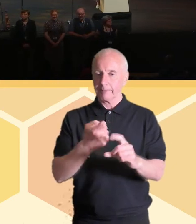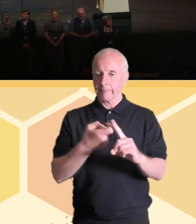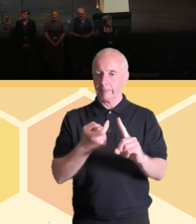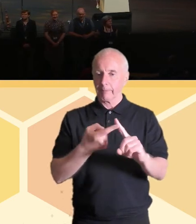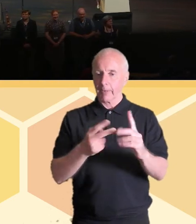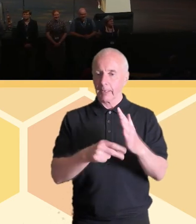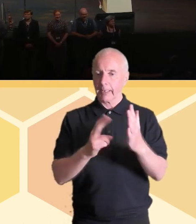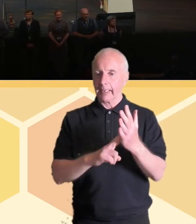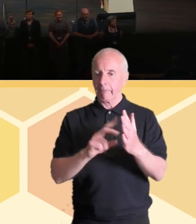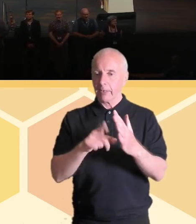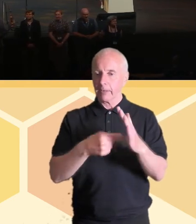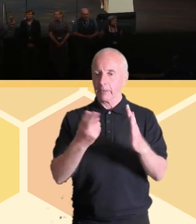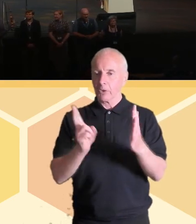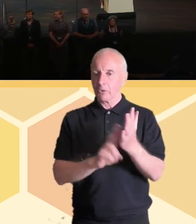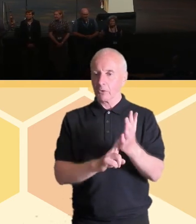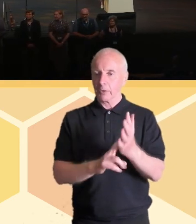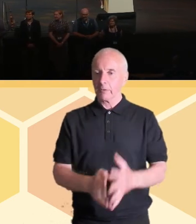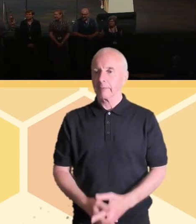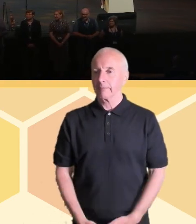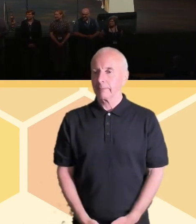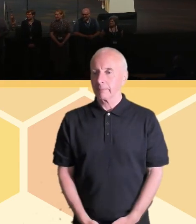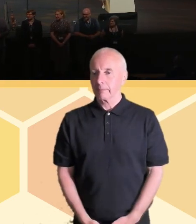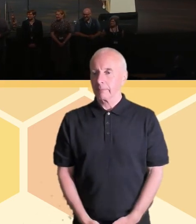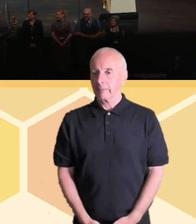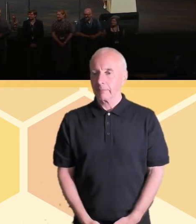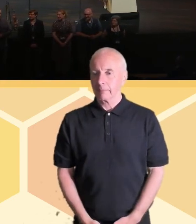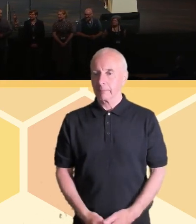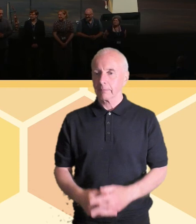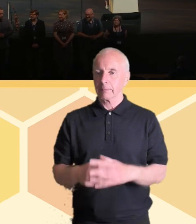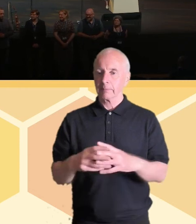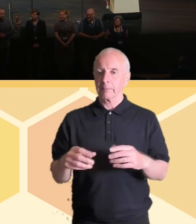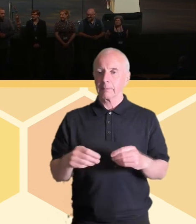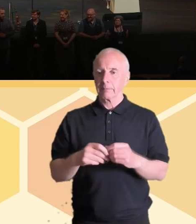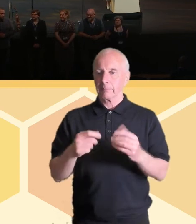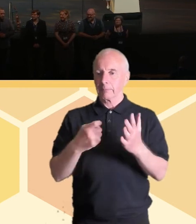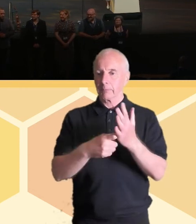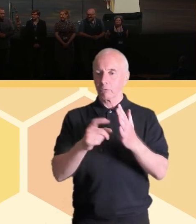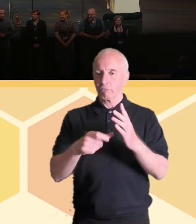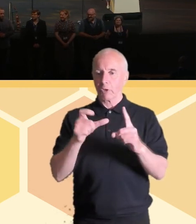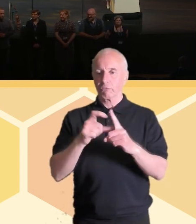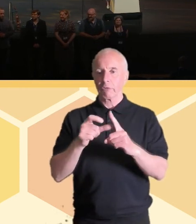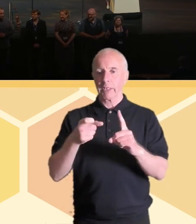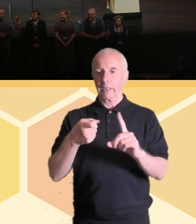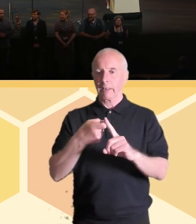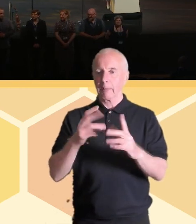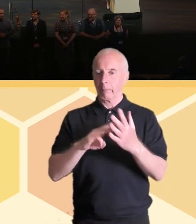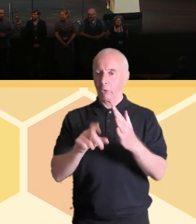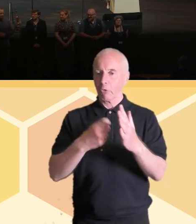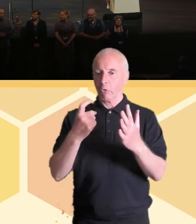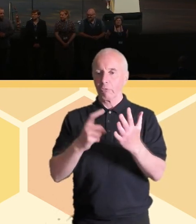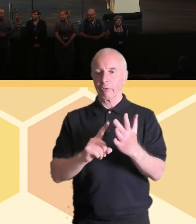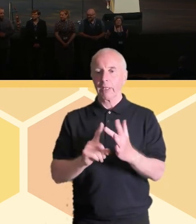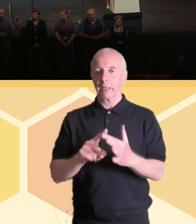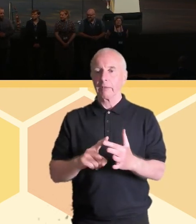Mr. Kevin Johnson, the Reverend Roderick McRory, the